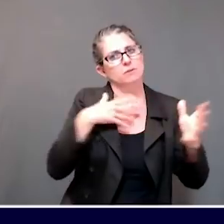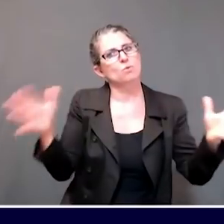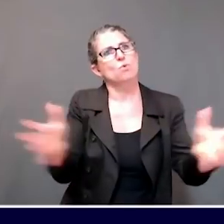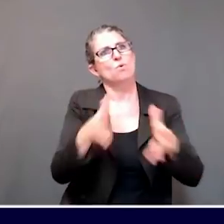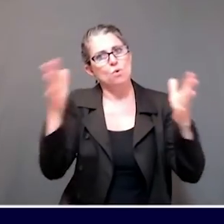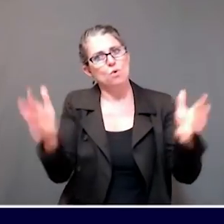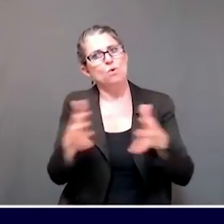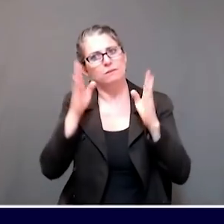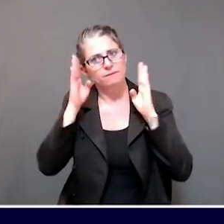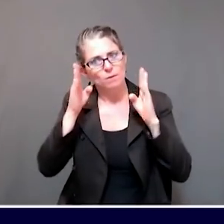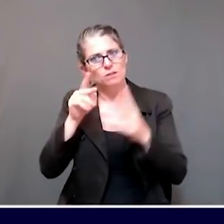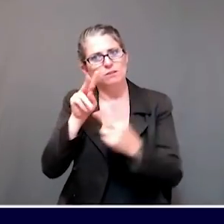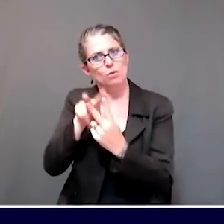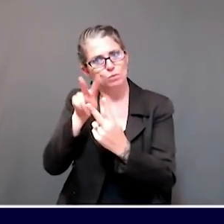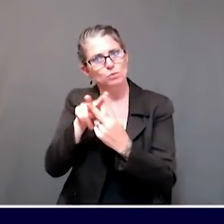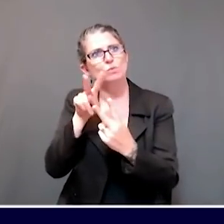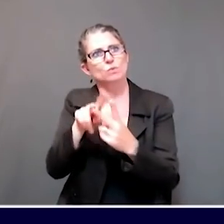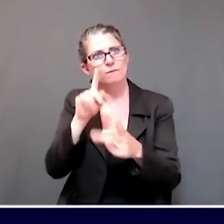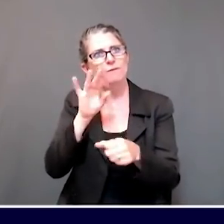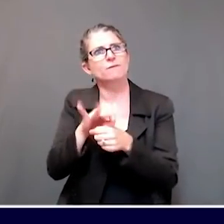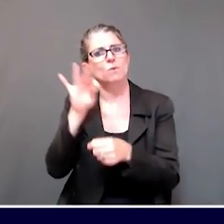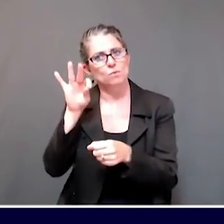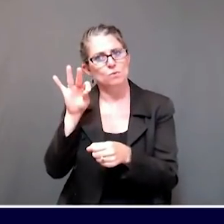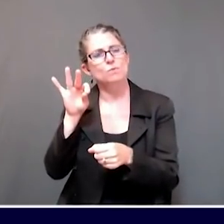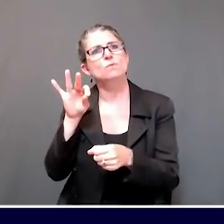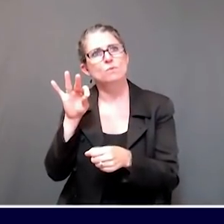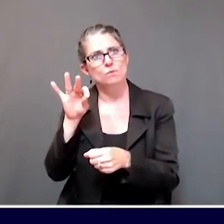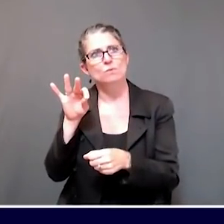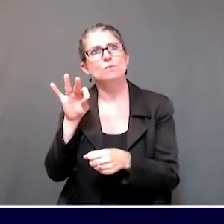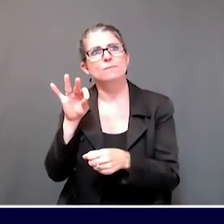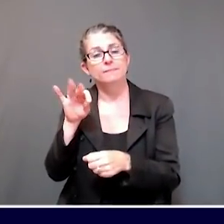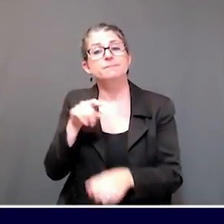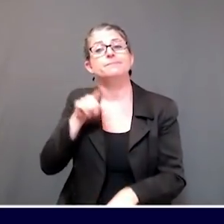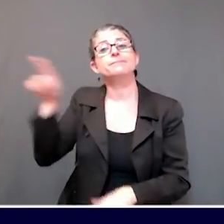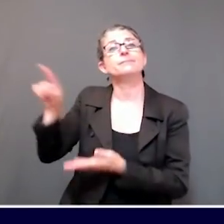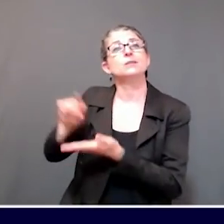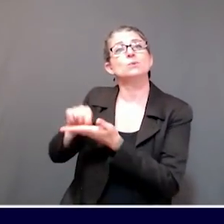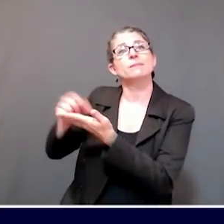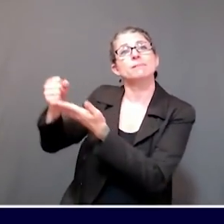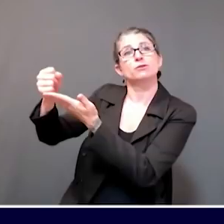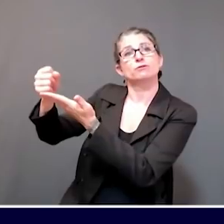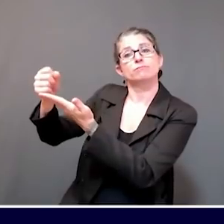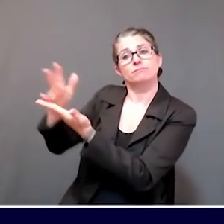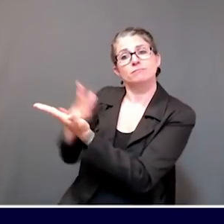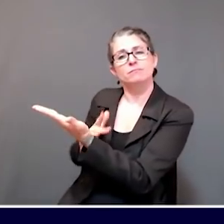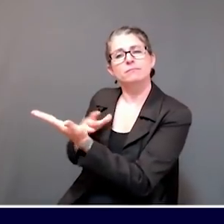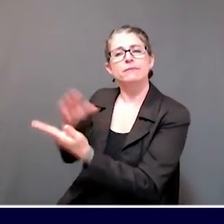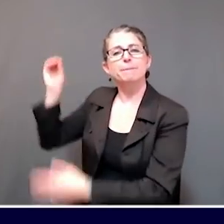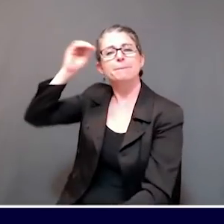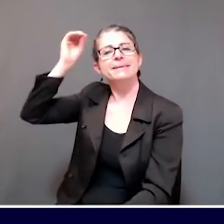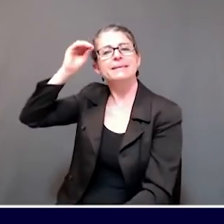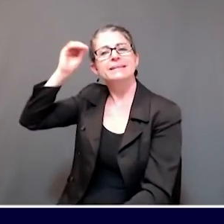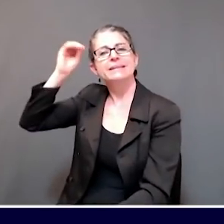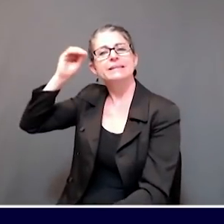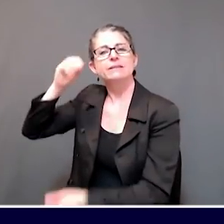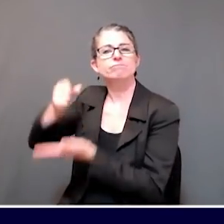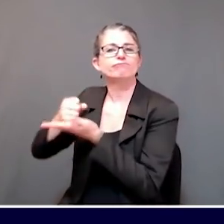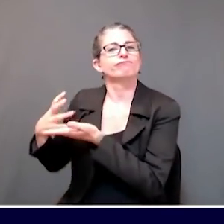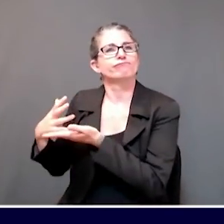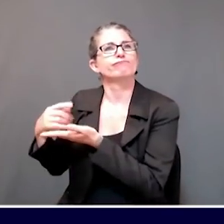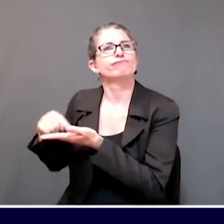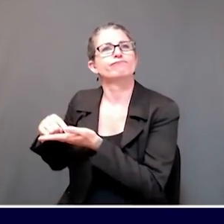tremendous op-eds on the transportation bond, and we've been issuing statements about the broadband bond. But really, more than